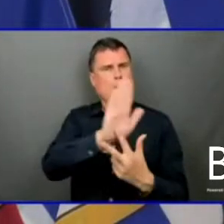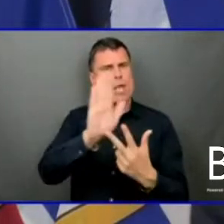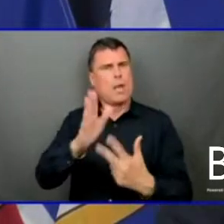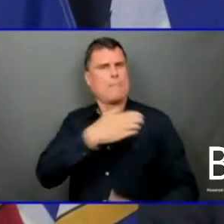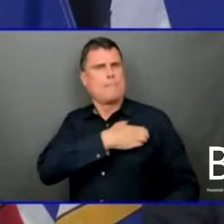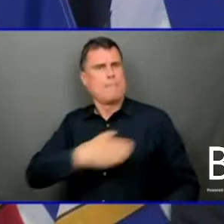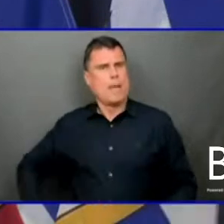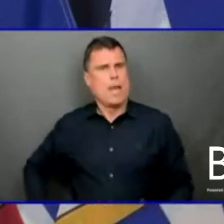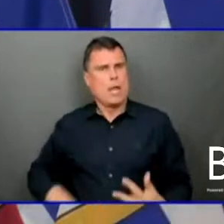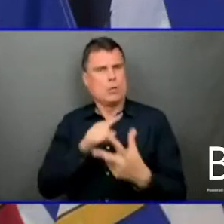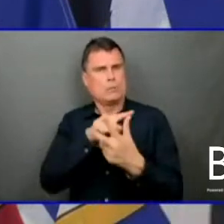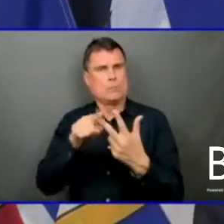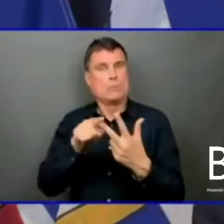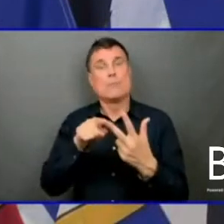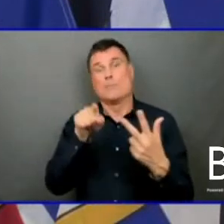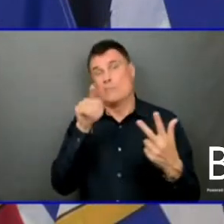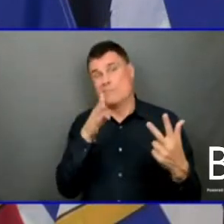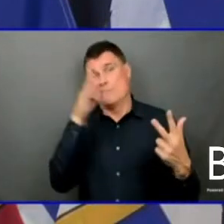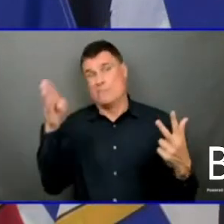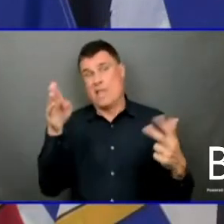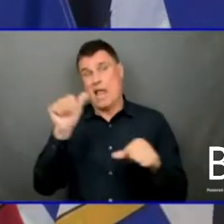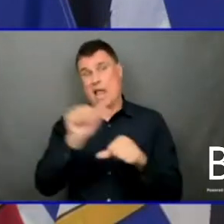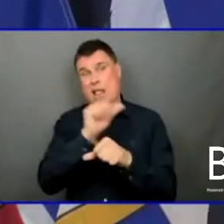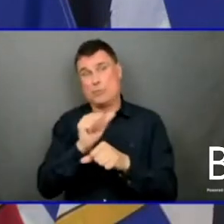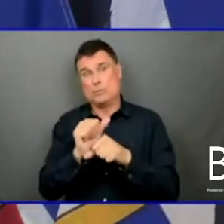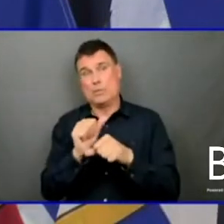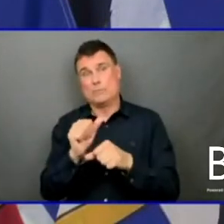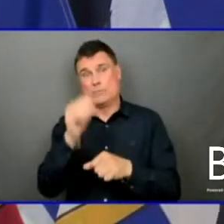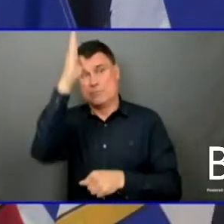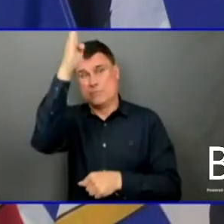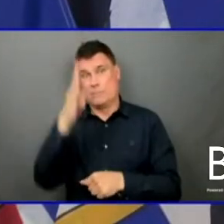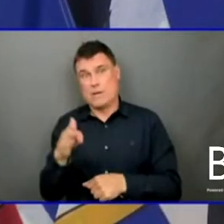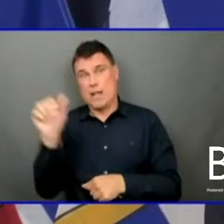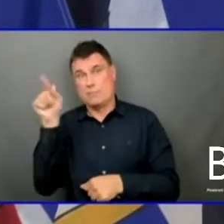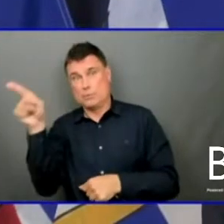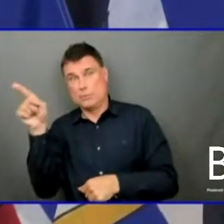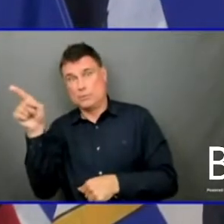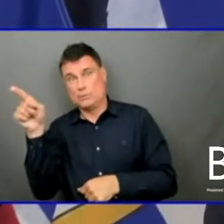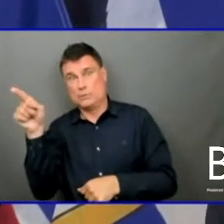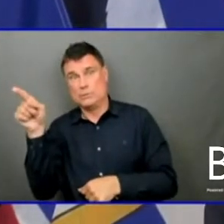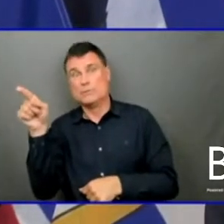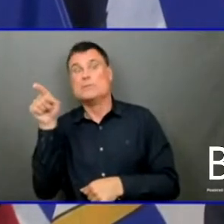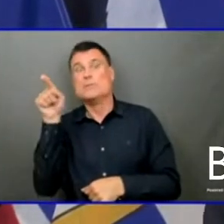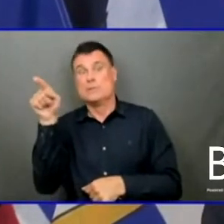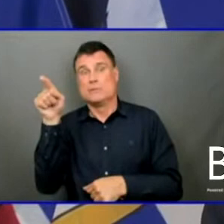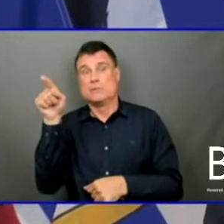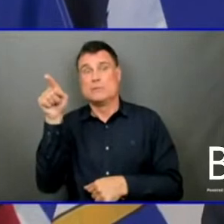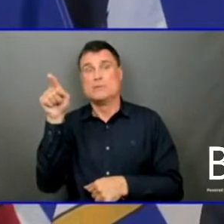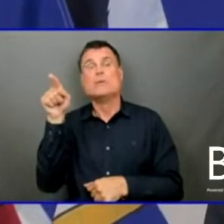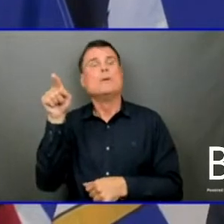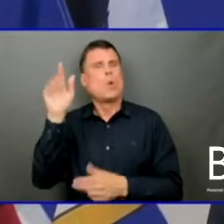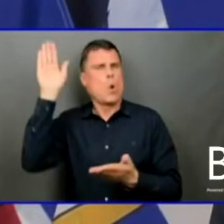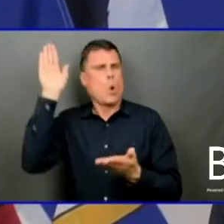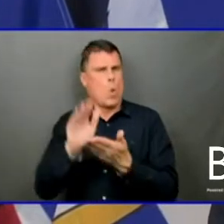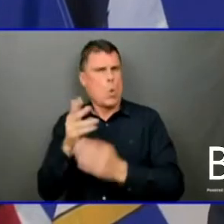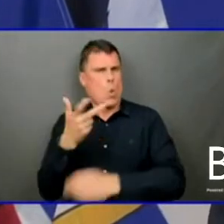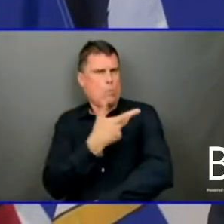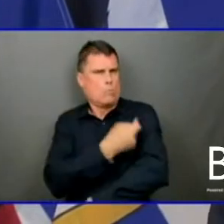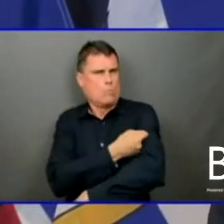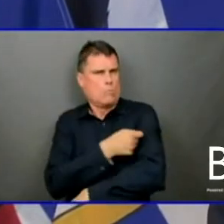saw relatively low immunization rates, and those are going up. We made a major effort a few weeks ago in Dawson Creek related